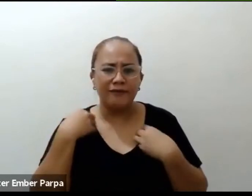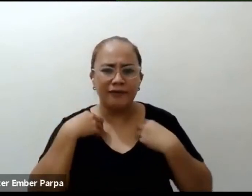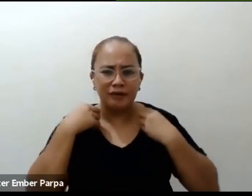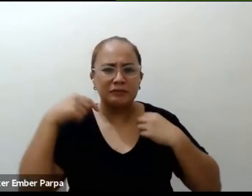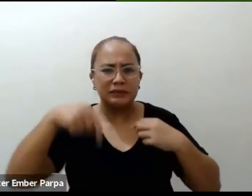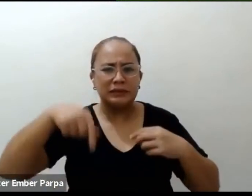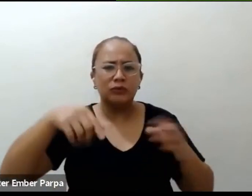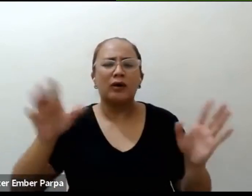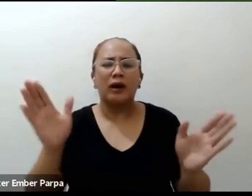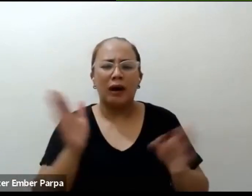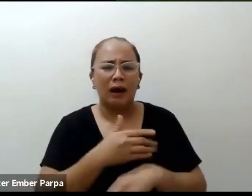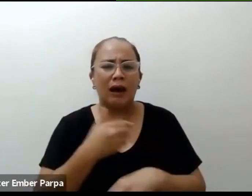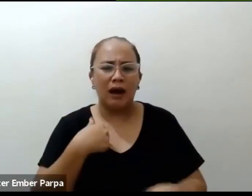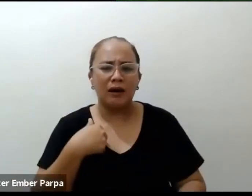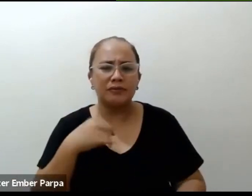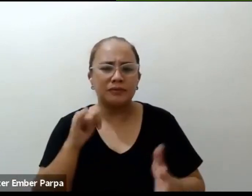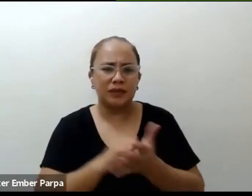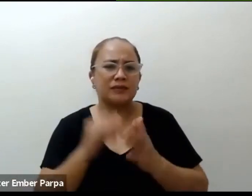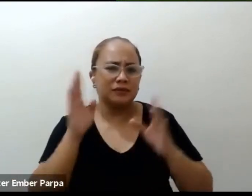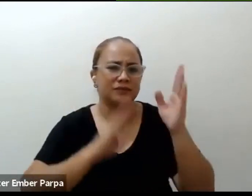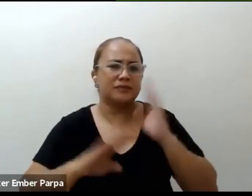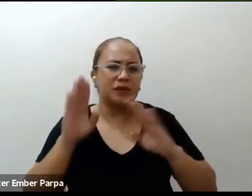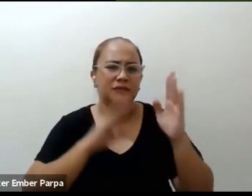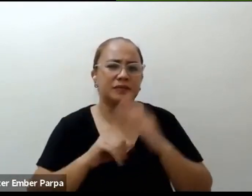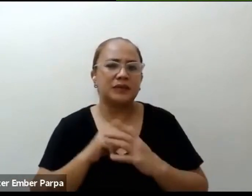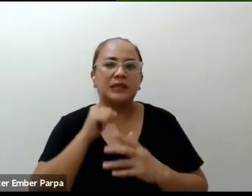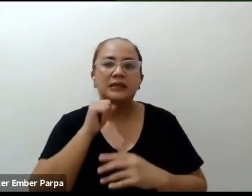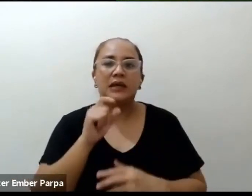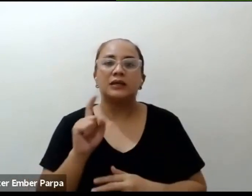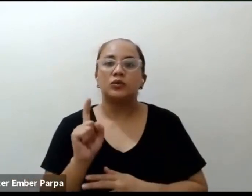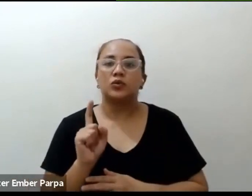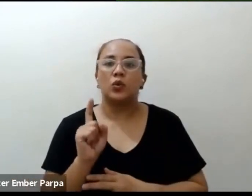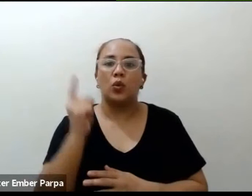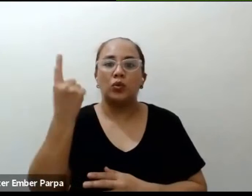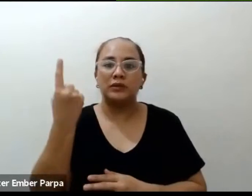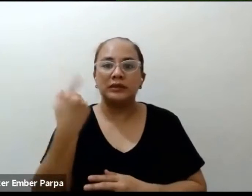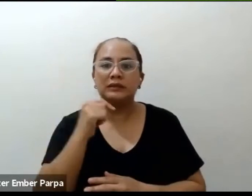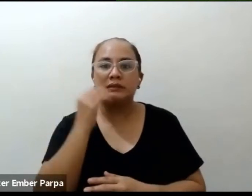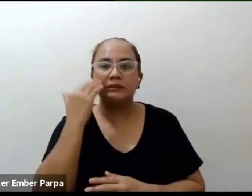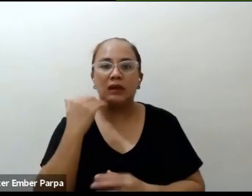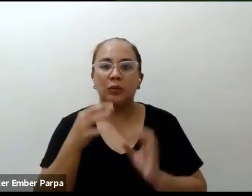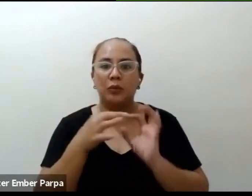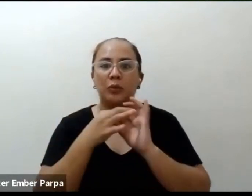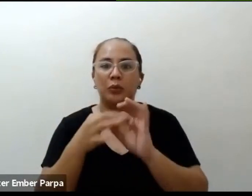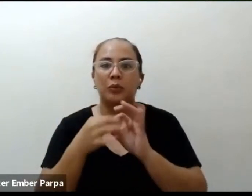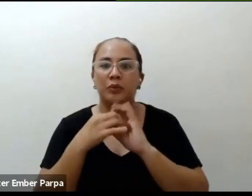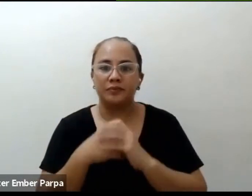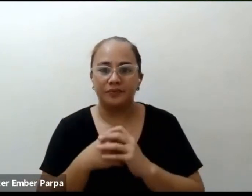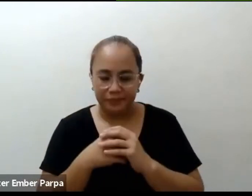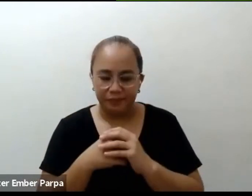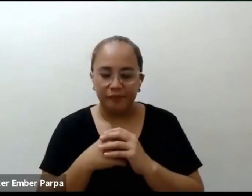know that is our problem as well, not just lack of coordination.